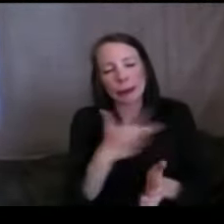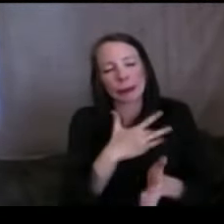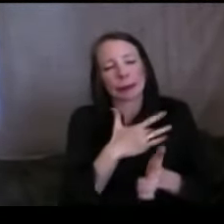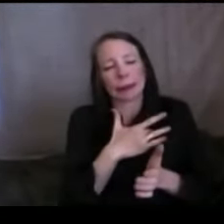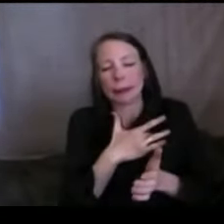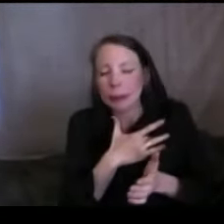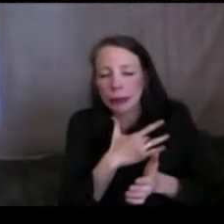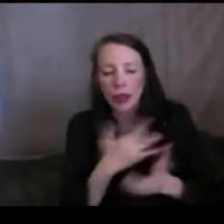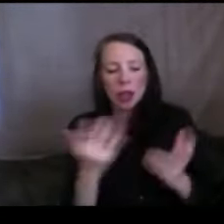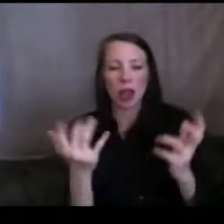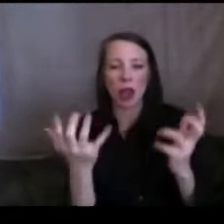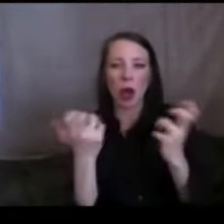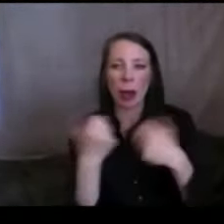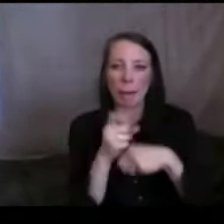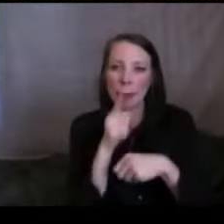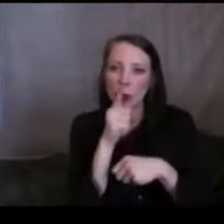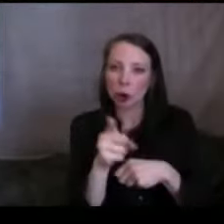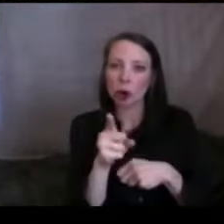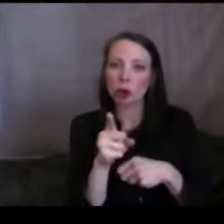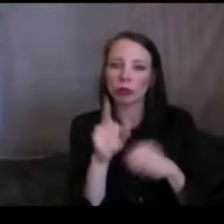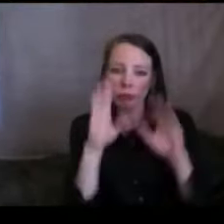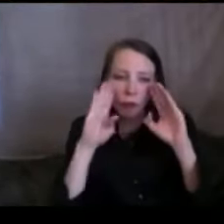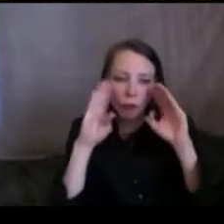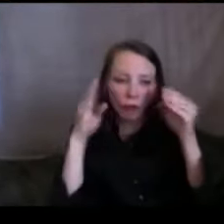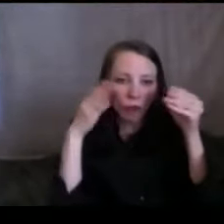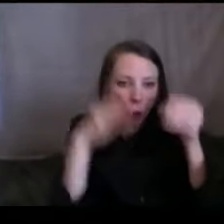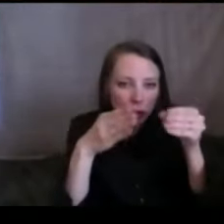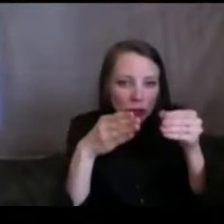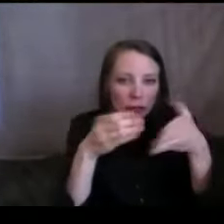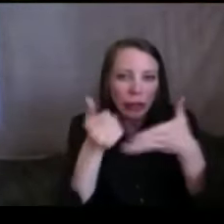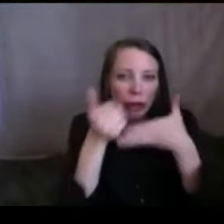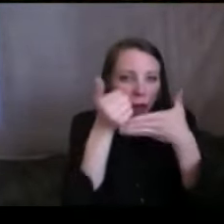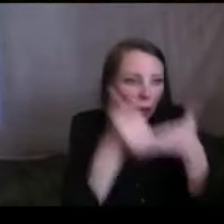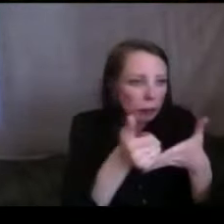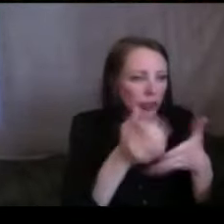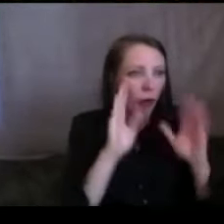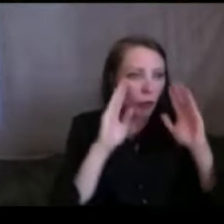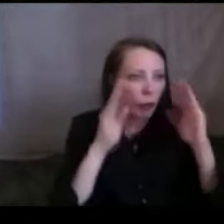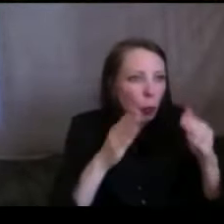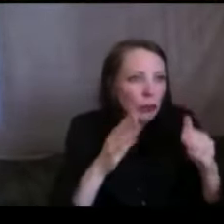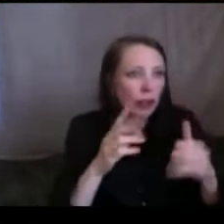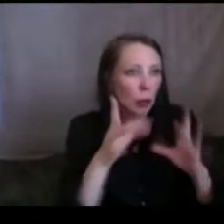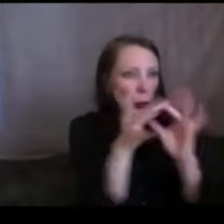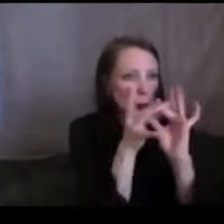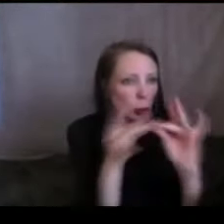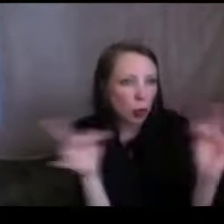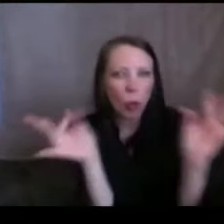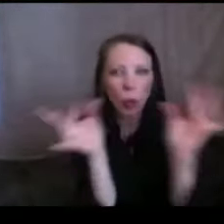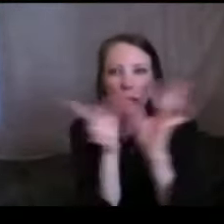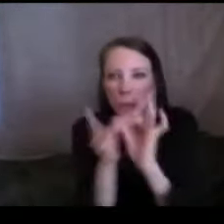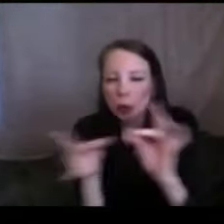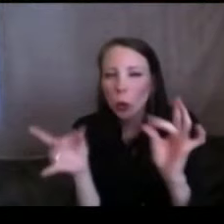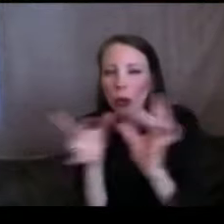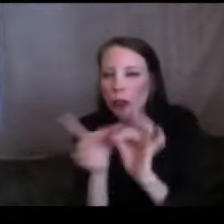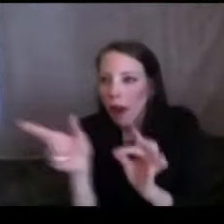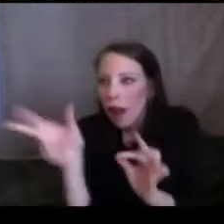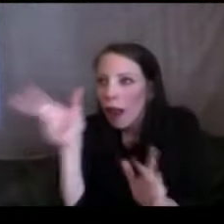investing and being more intentional about hearing these stories like the ones that we're hearing today.